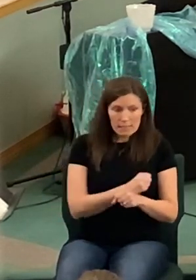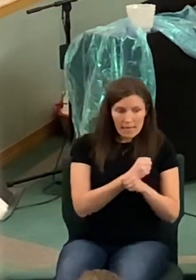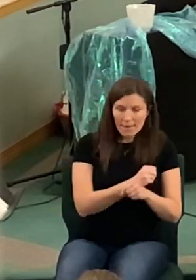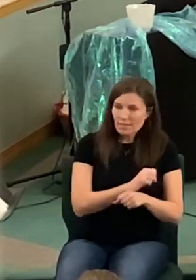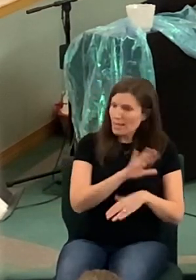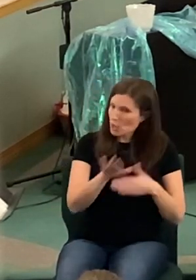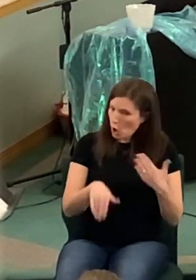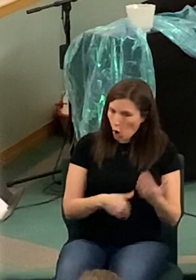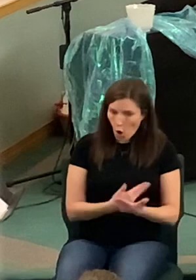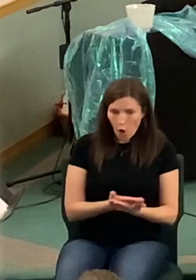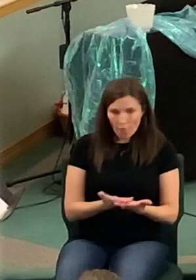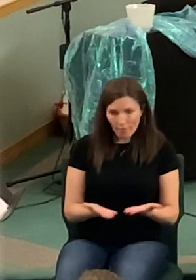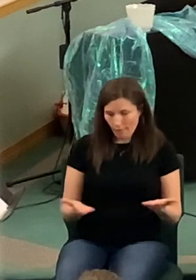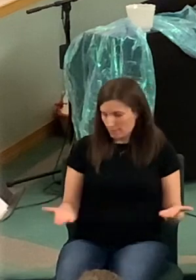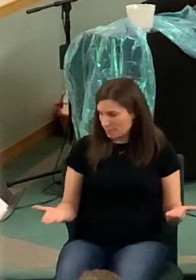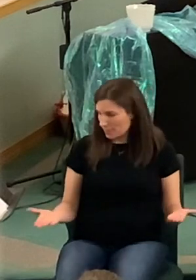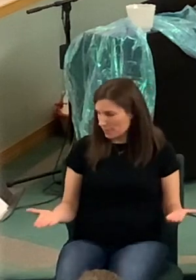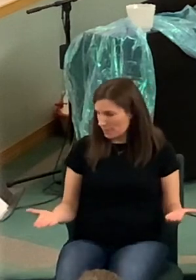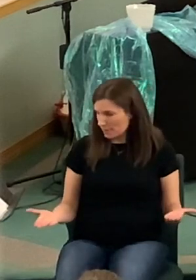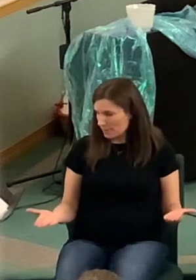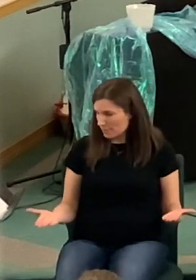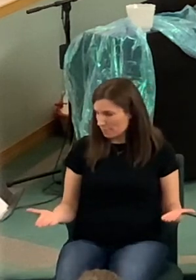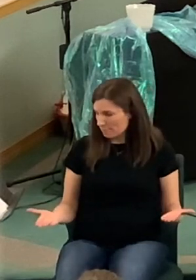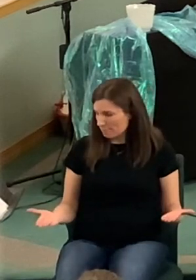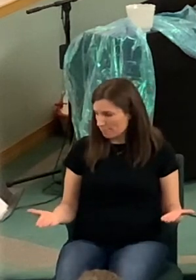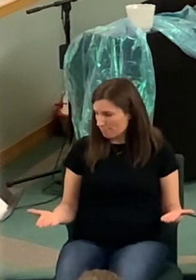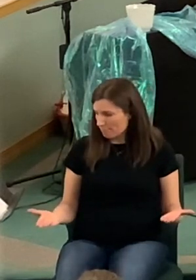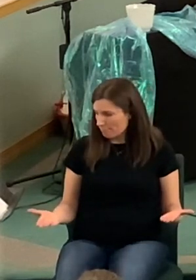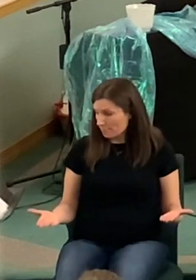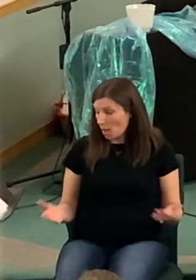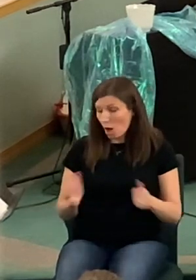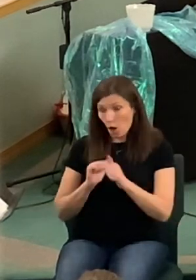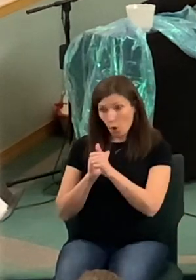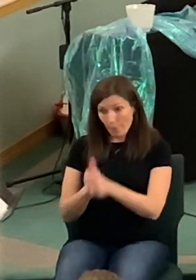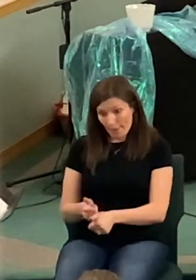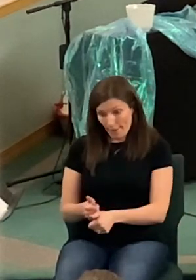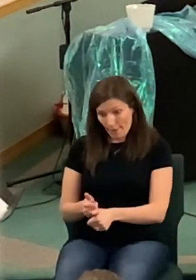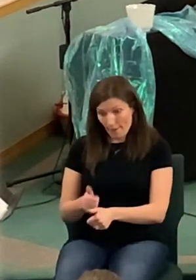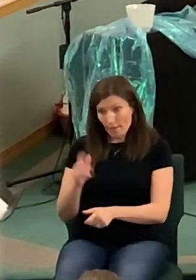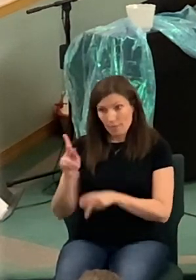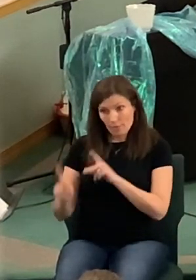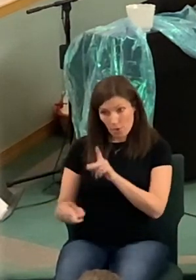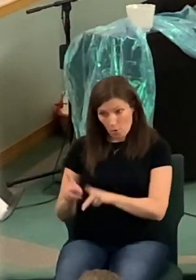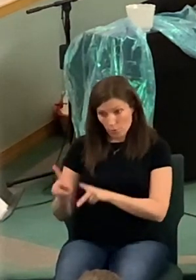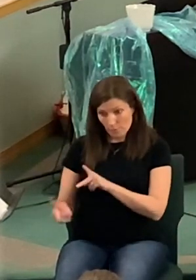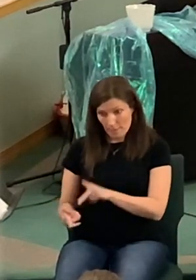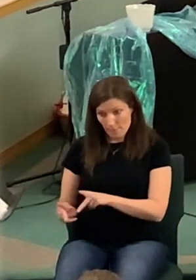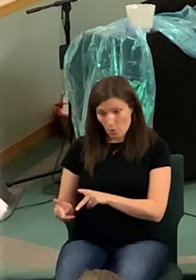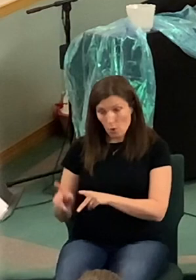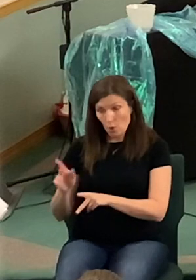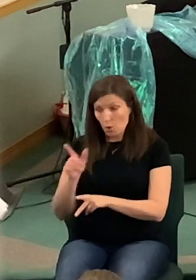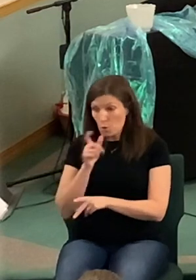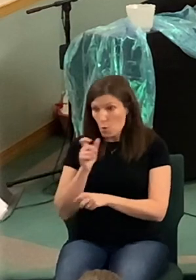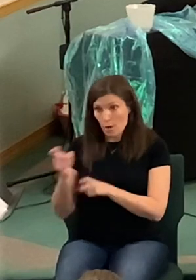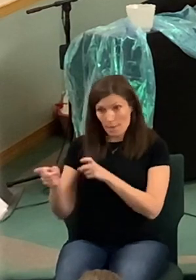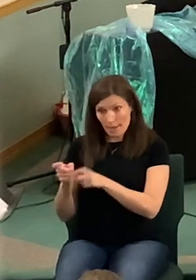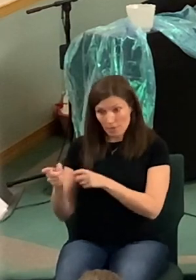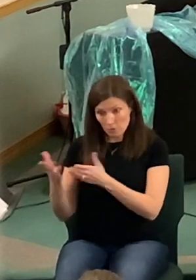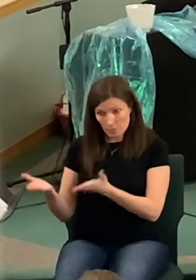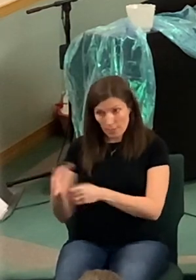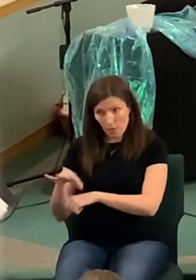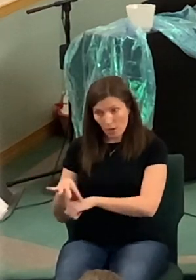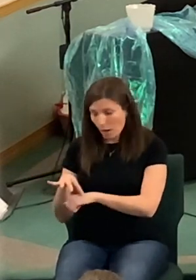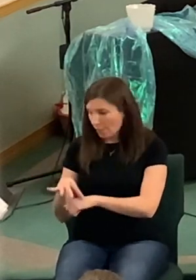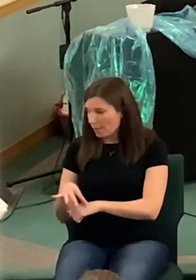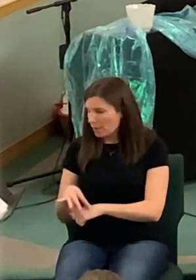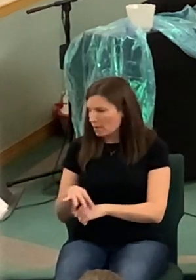right, describing all the obligations we're under, all things, obey those who are your masters on earth.